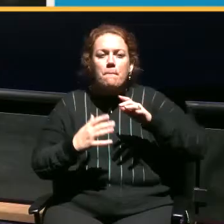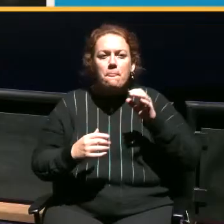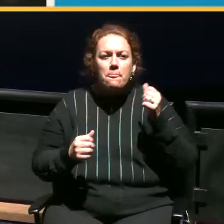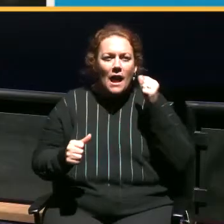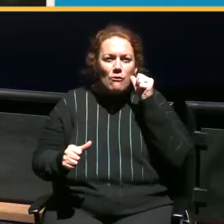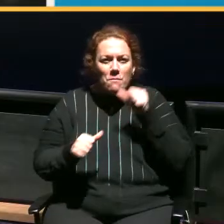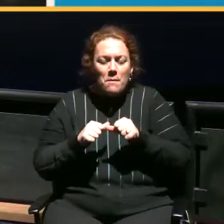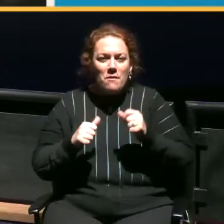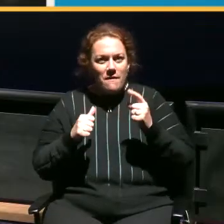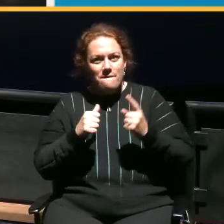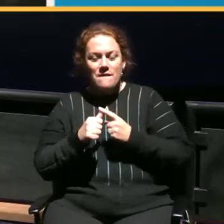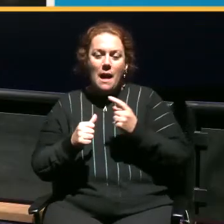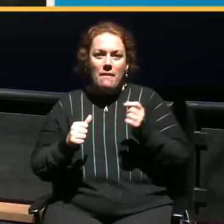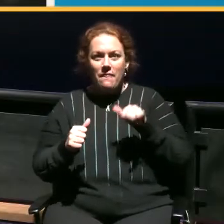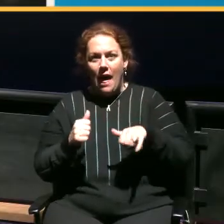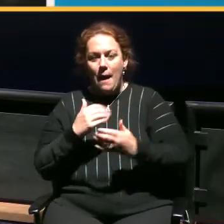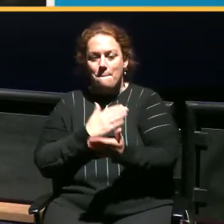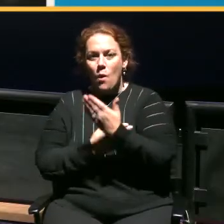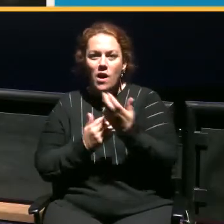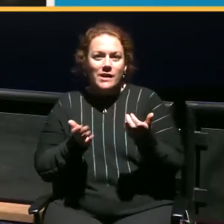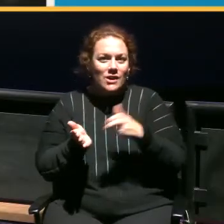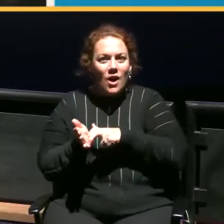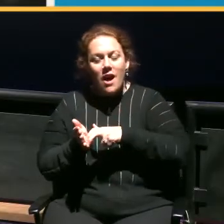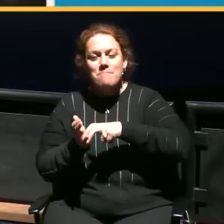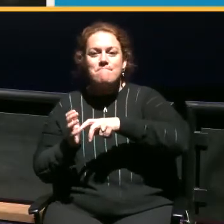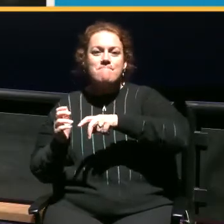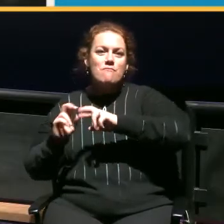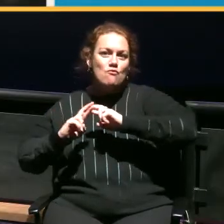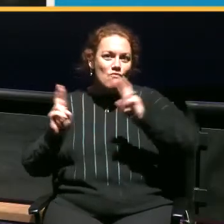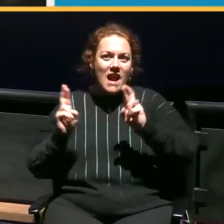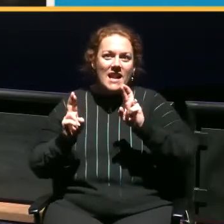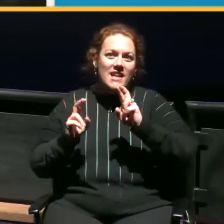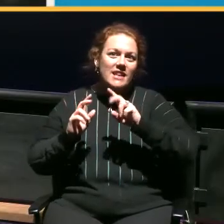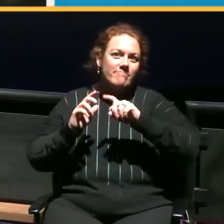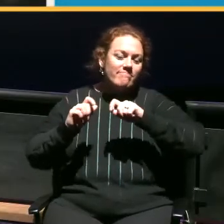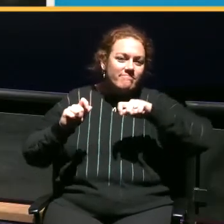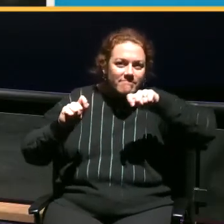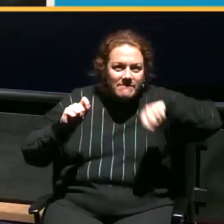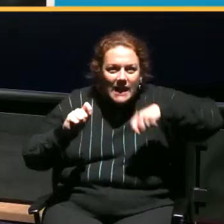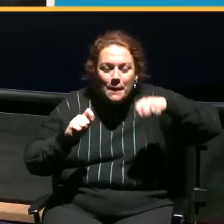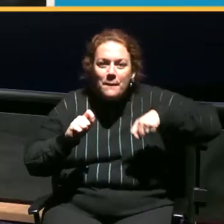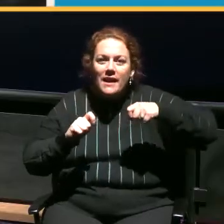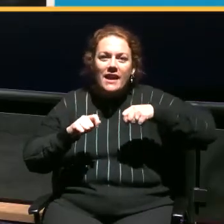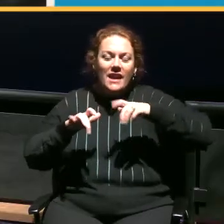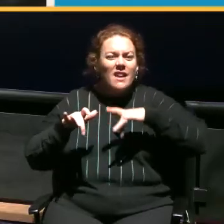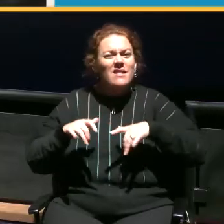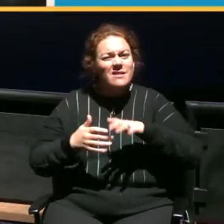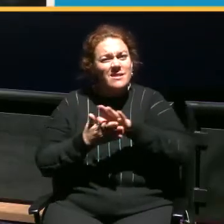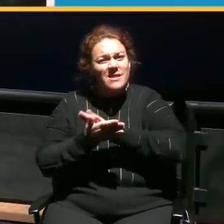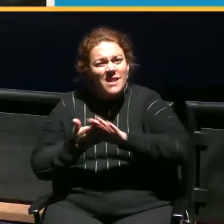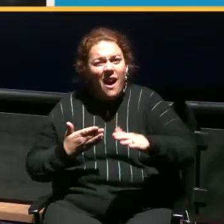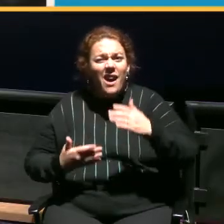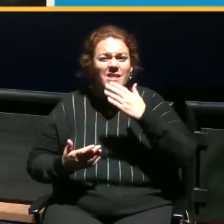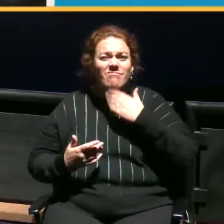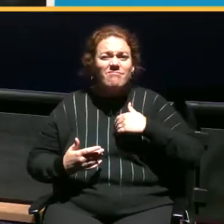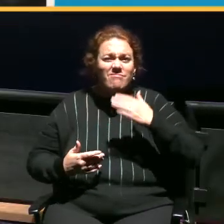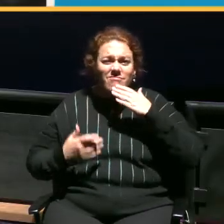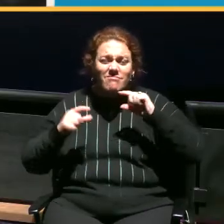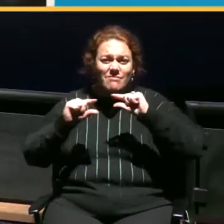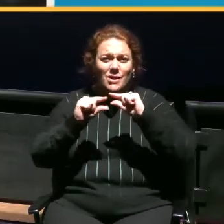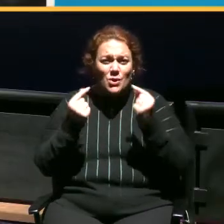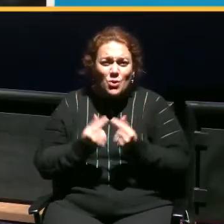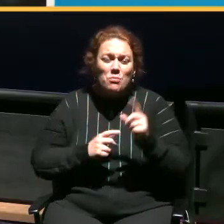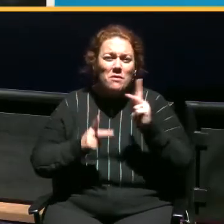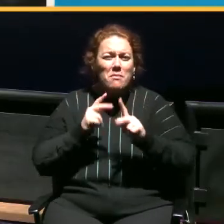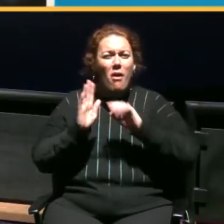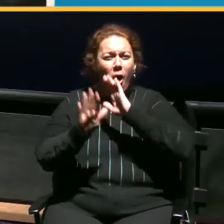and being really excited about it and getting ready to go, and it was a really very nice group of people. All the actors